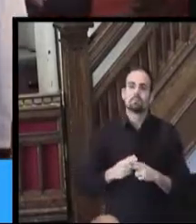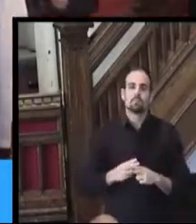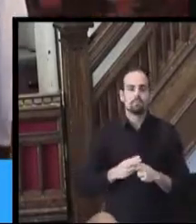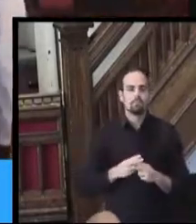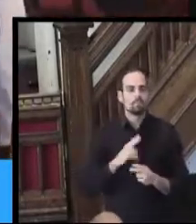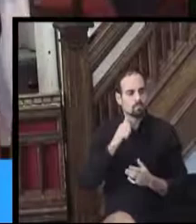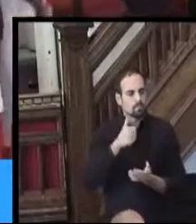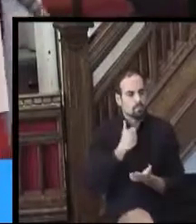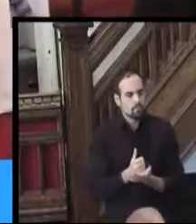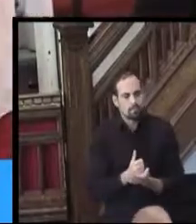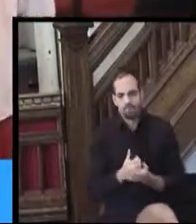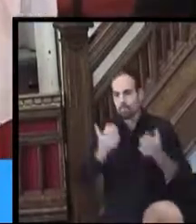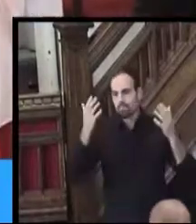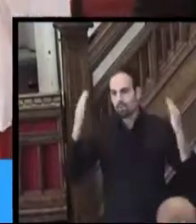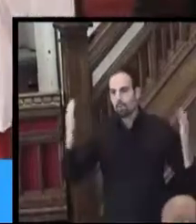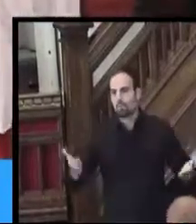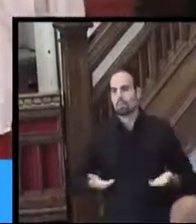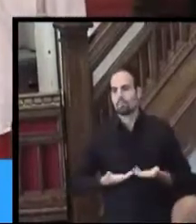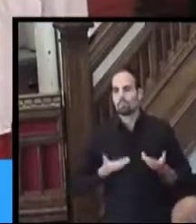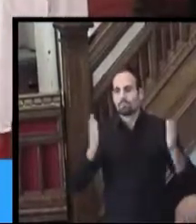welcome Bruce on the next step of his journey?